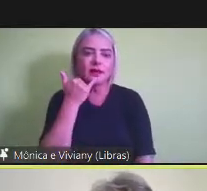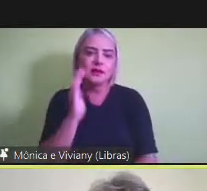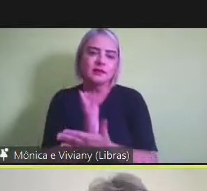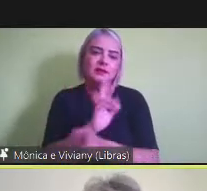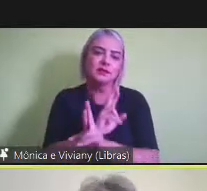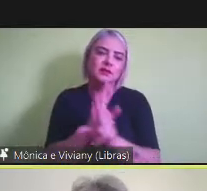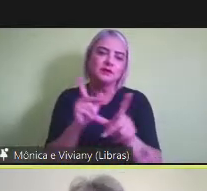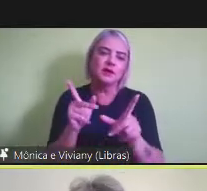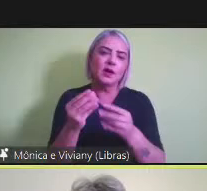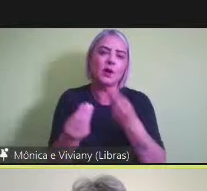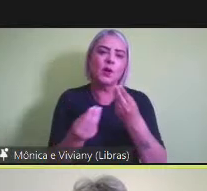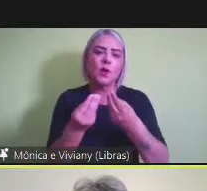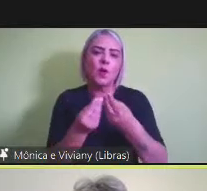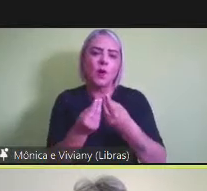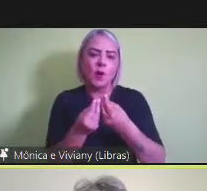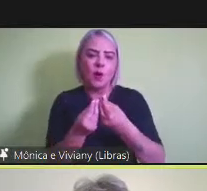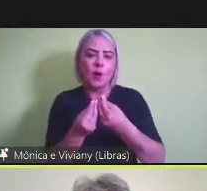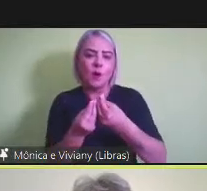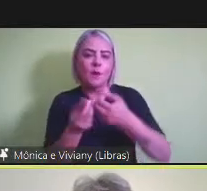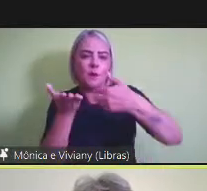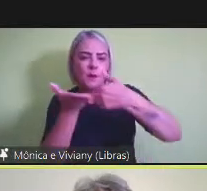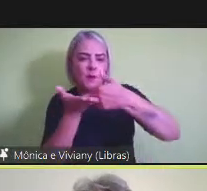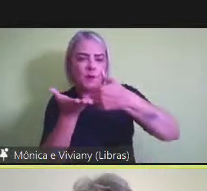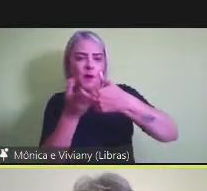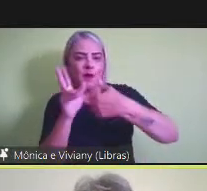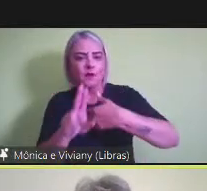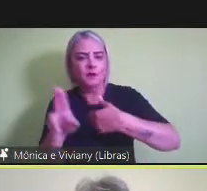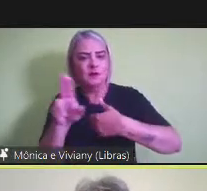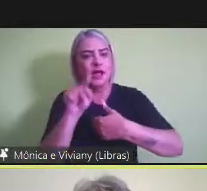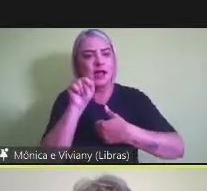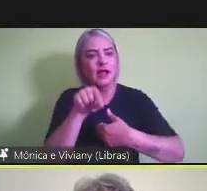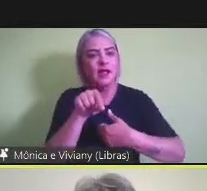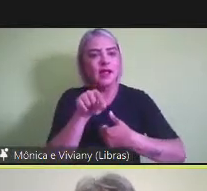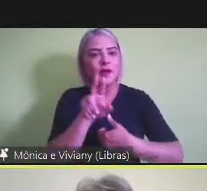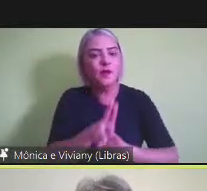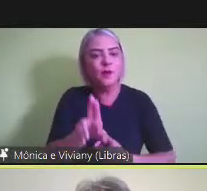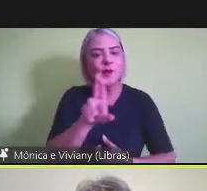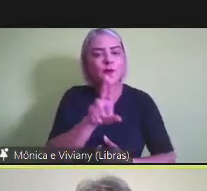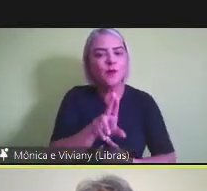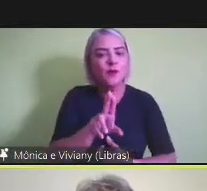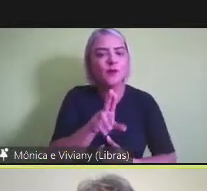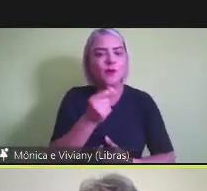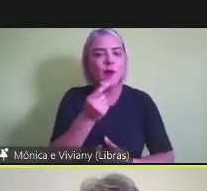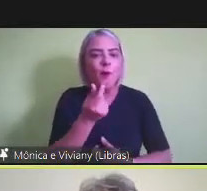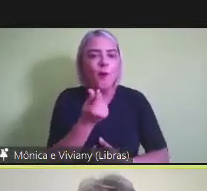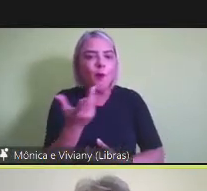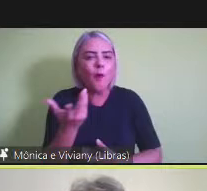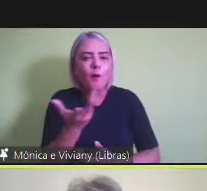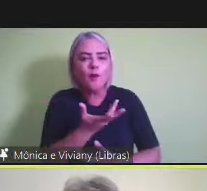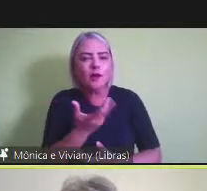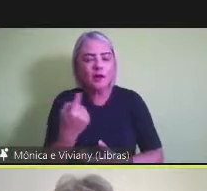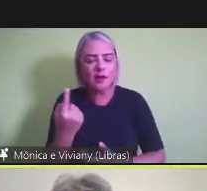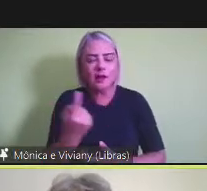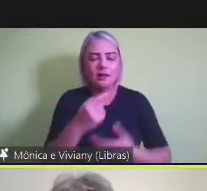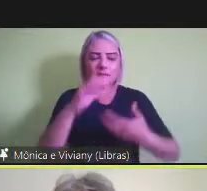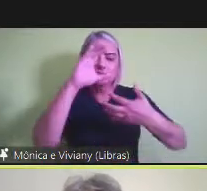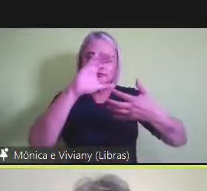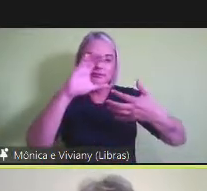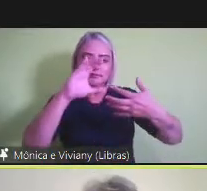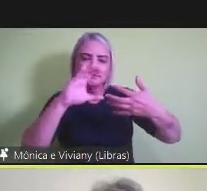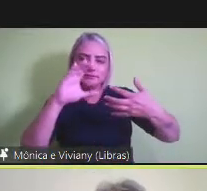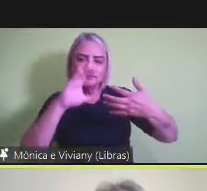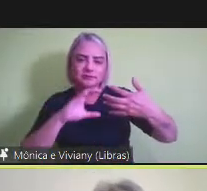maybe the way of using cell phones that is different from the way the middle class uses it.